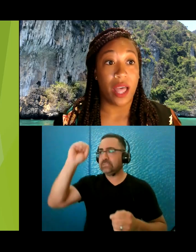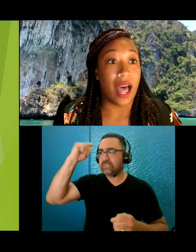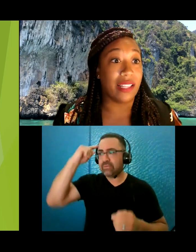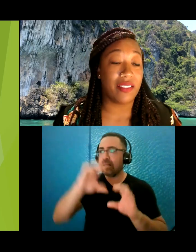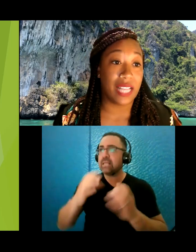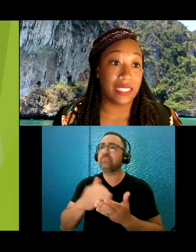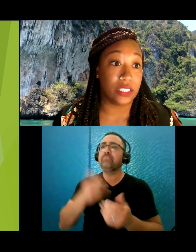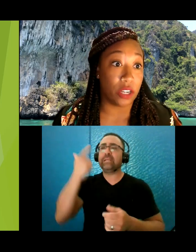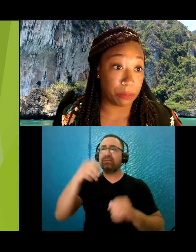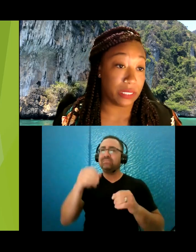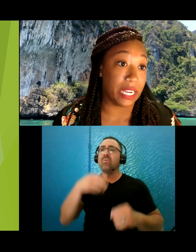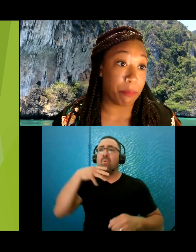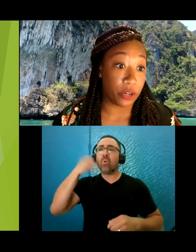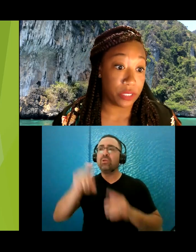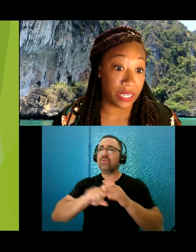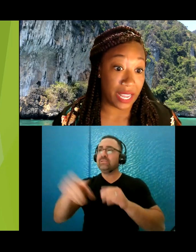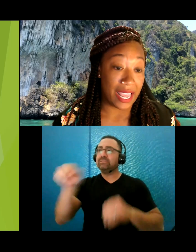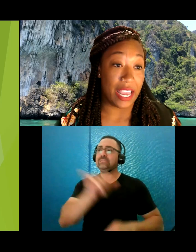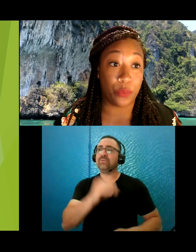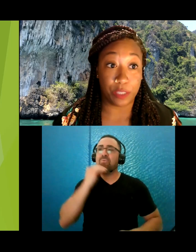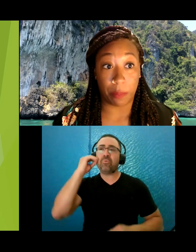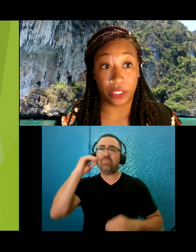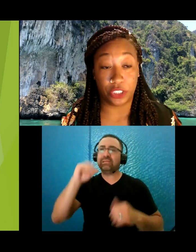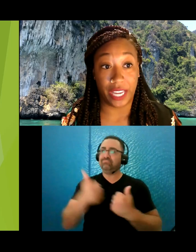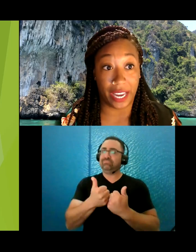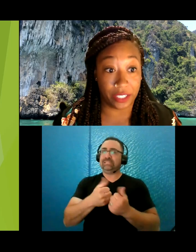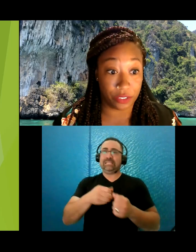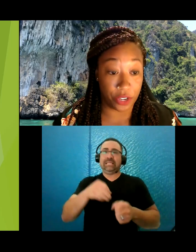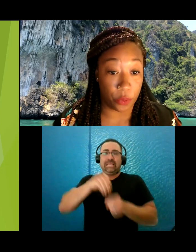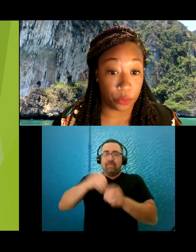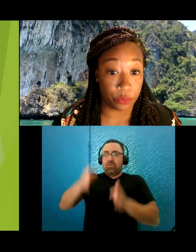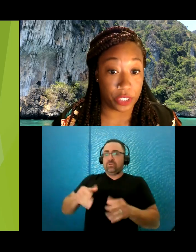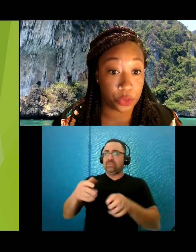So a lot of these classes are typically in person. And when this population